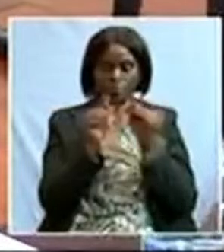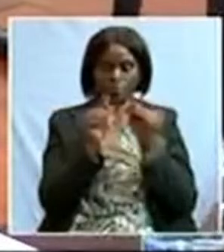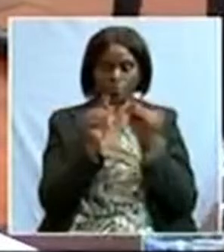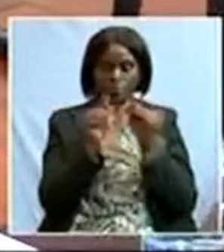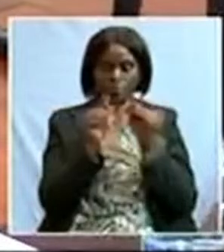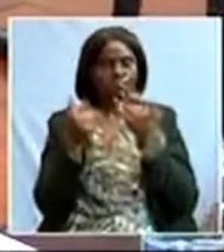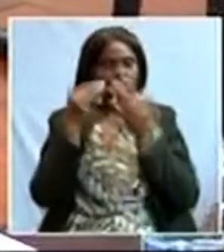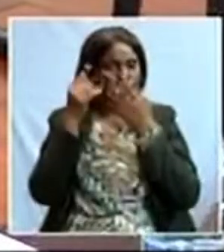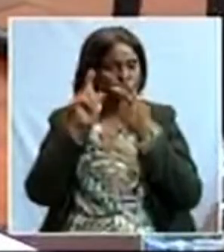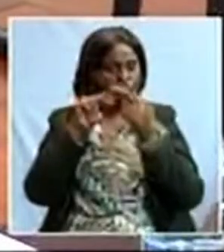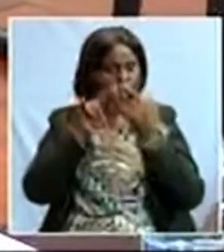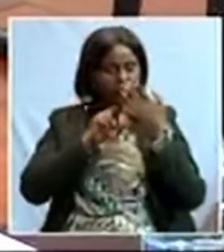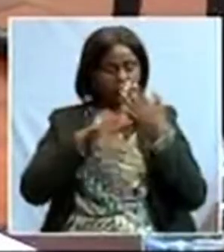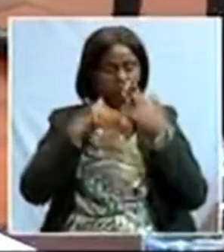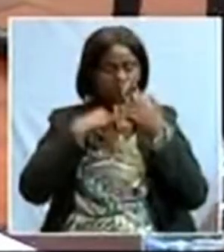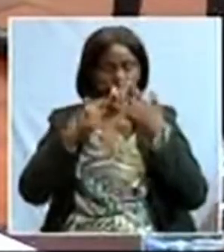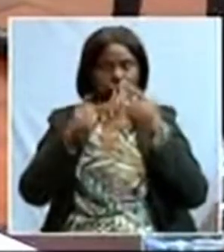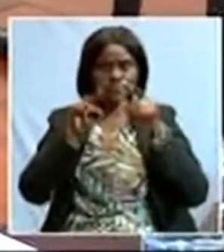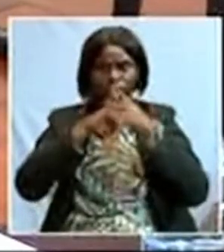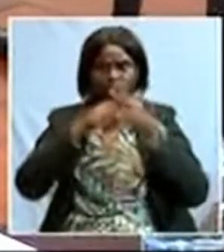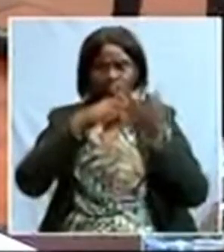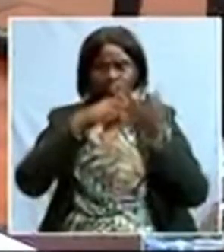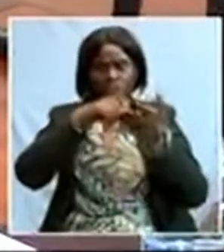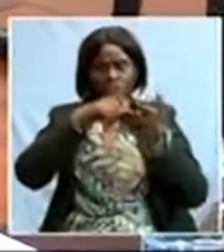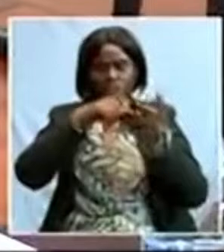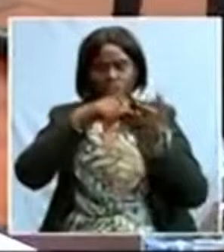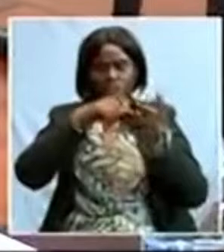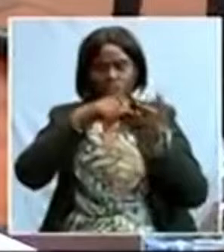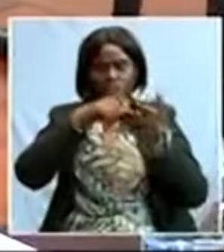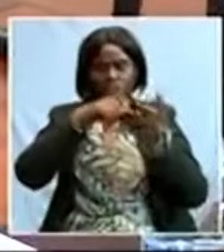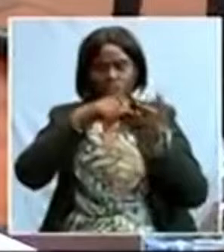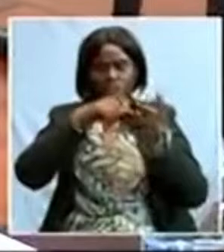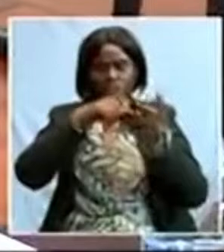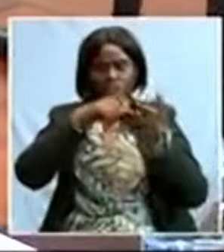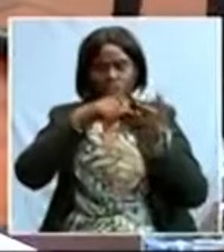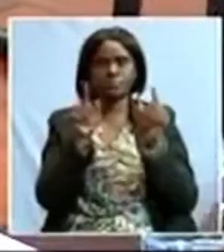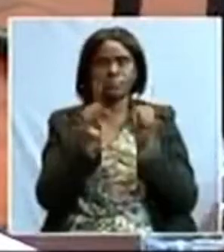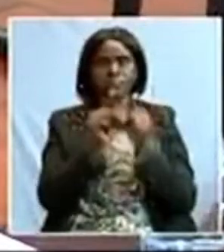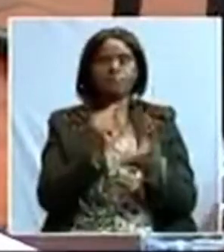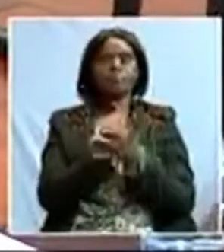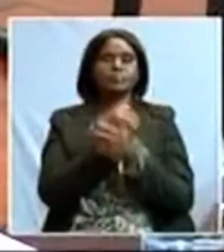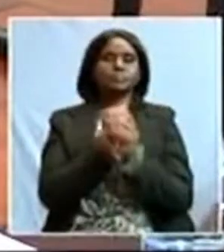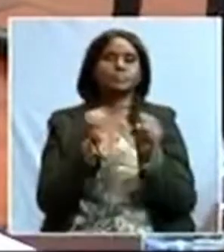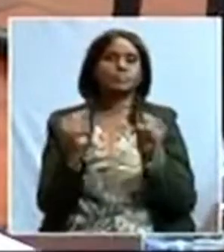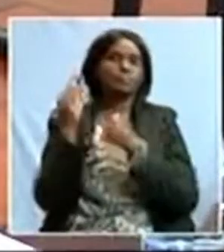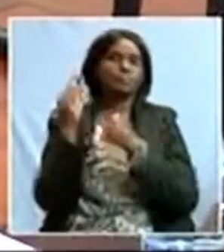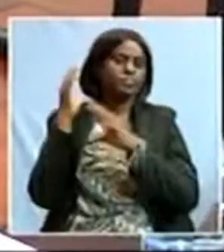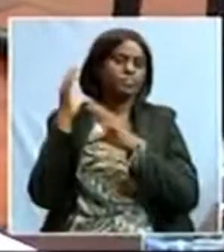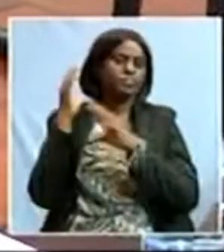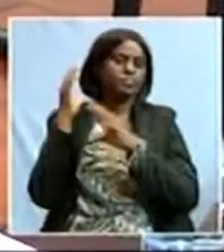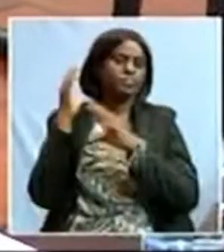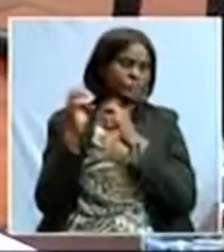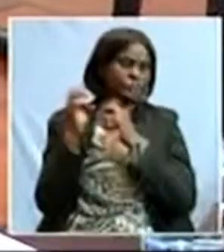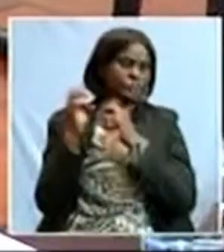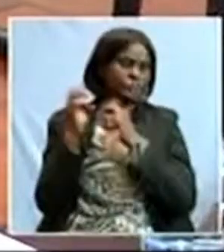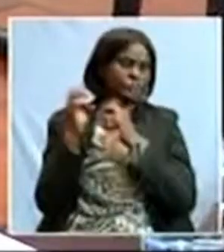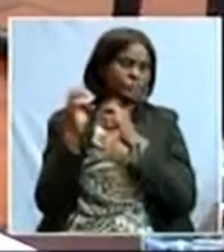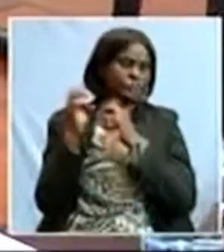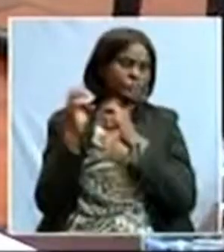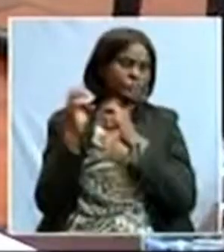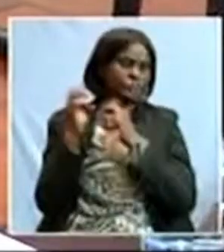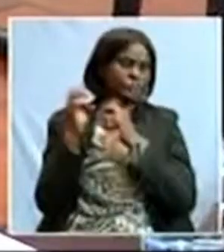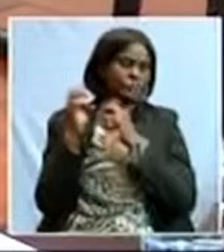Management wishes to report that it has since started paying all staff obligations and liquidating the arrears. See